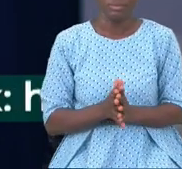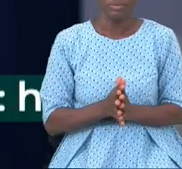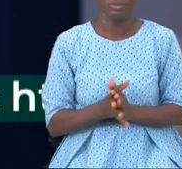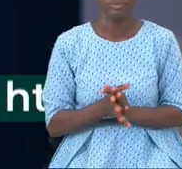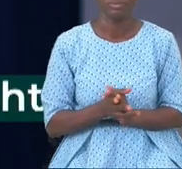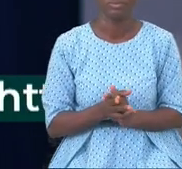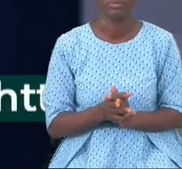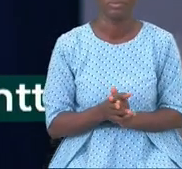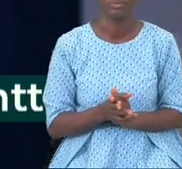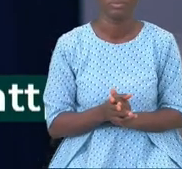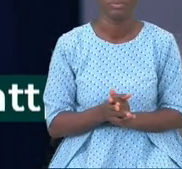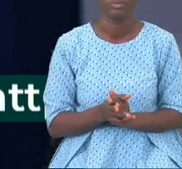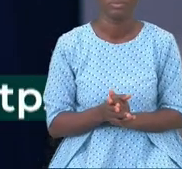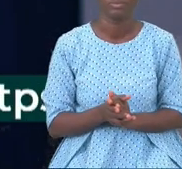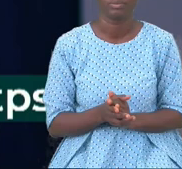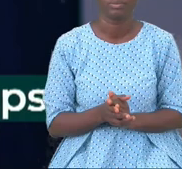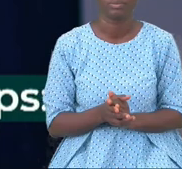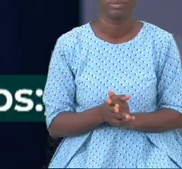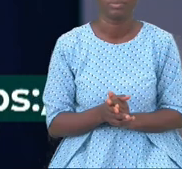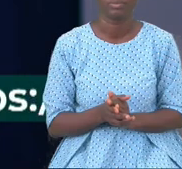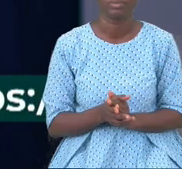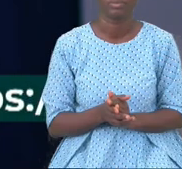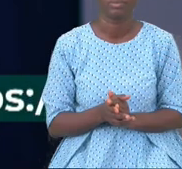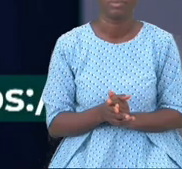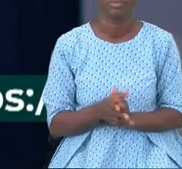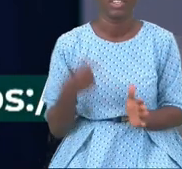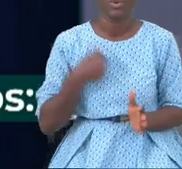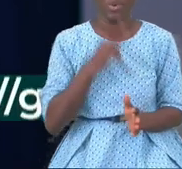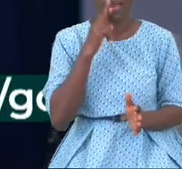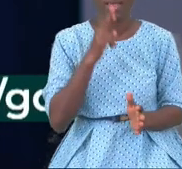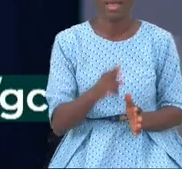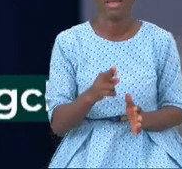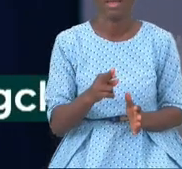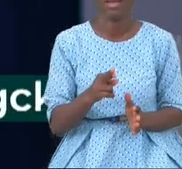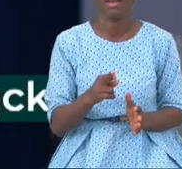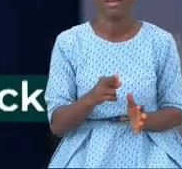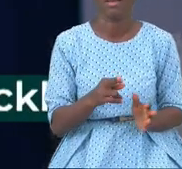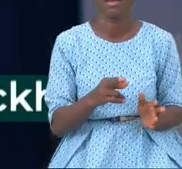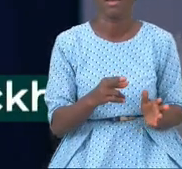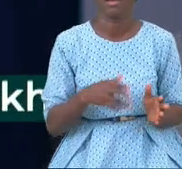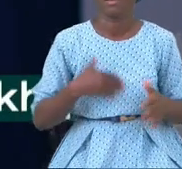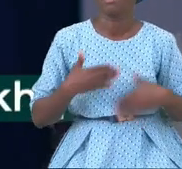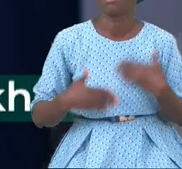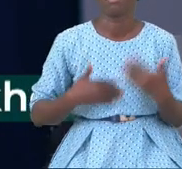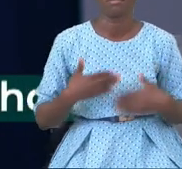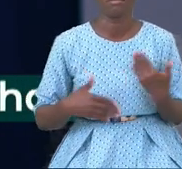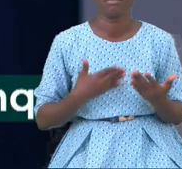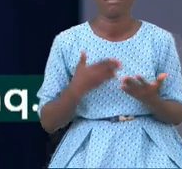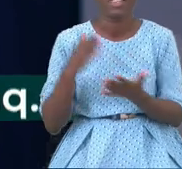Yesterday, as I told you, was part one. Today, there'll be explosion of miracles.